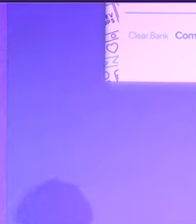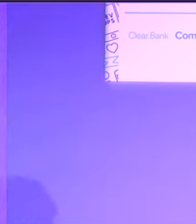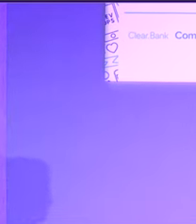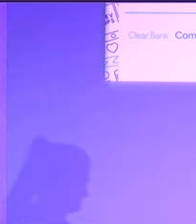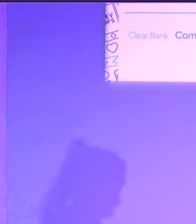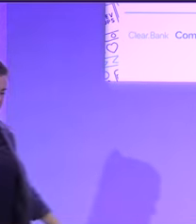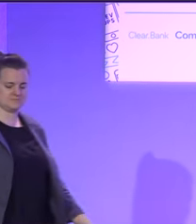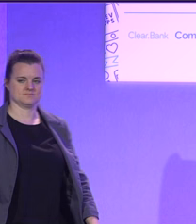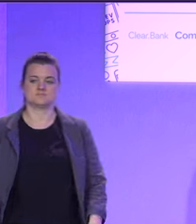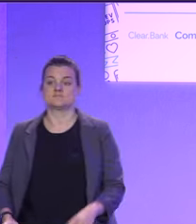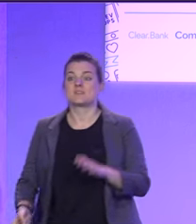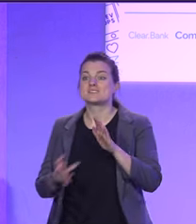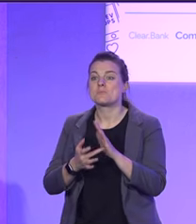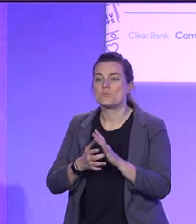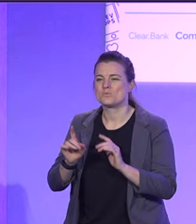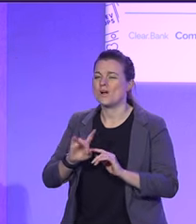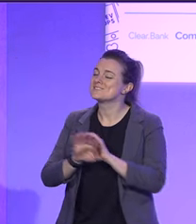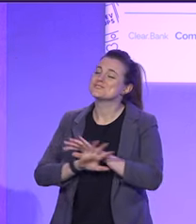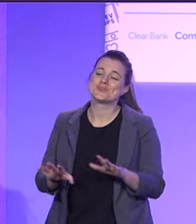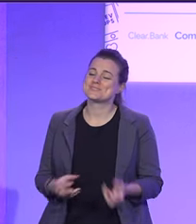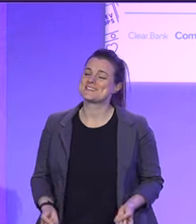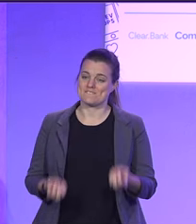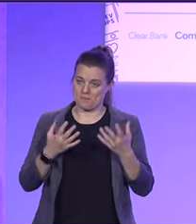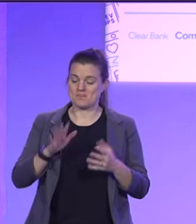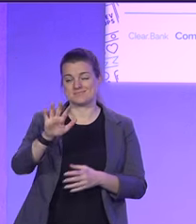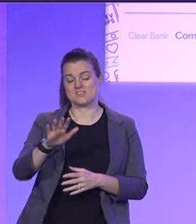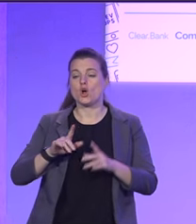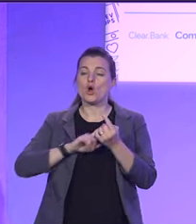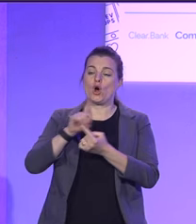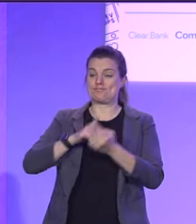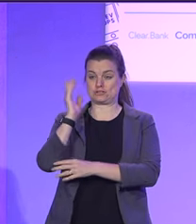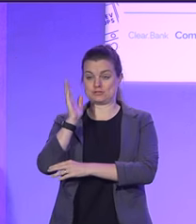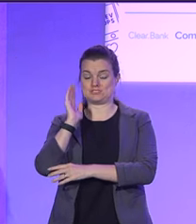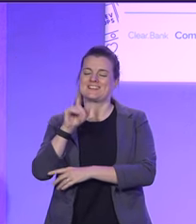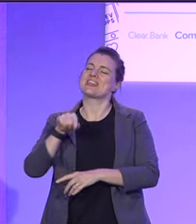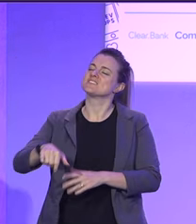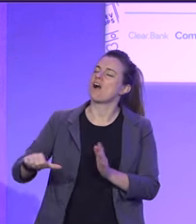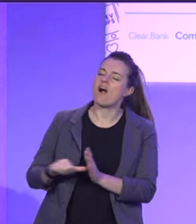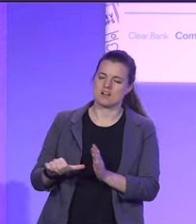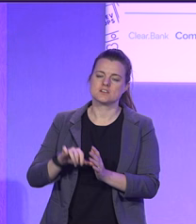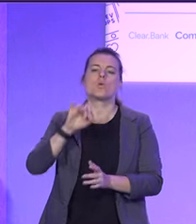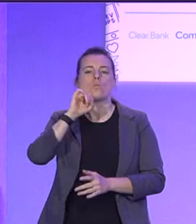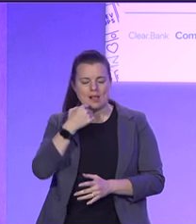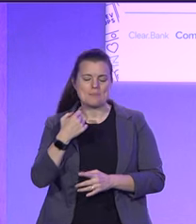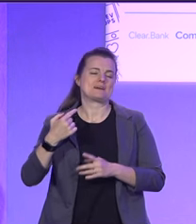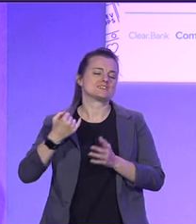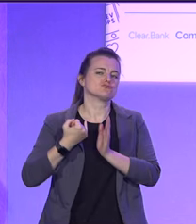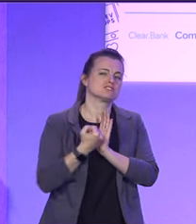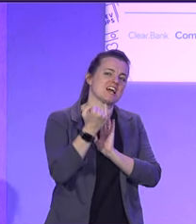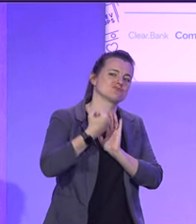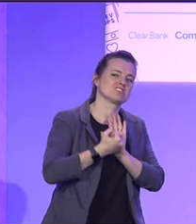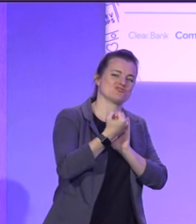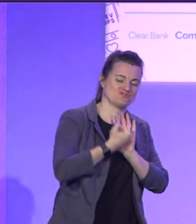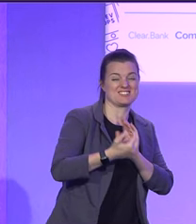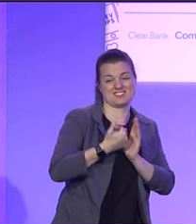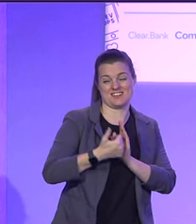is hard and you will get rejected. I get rejected all the time. It doesn't mean that your talk was terrible,